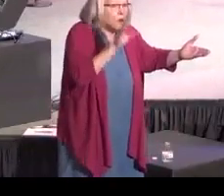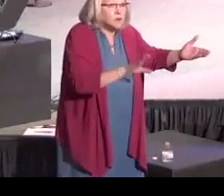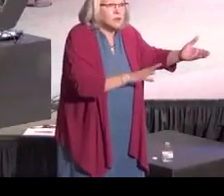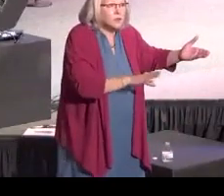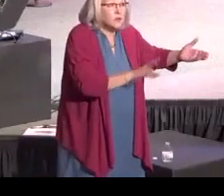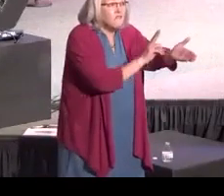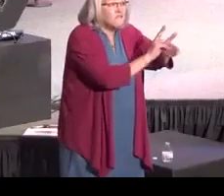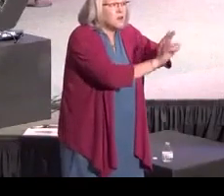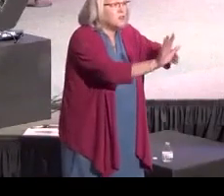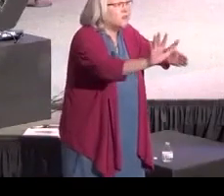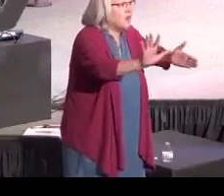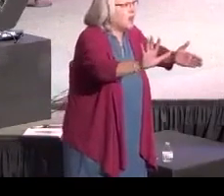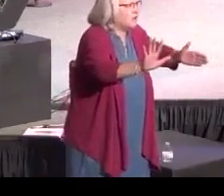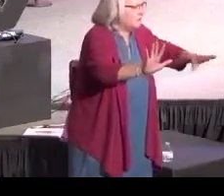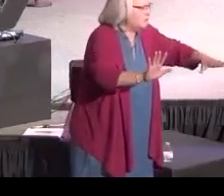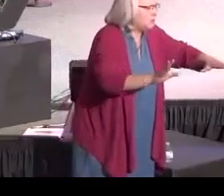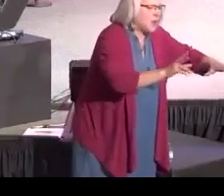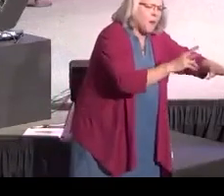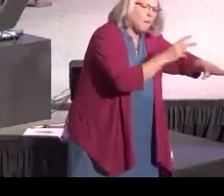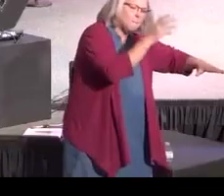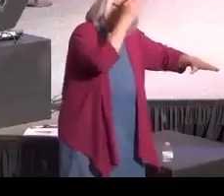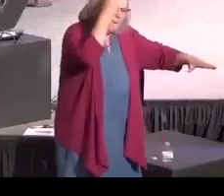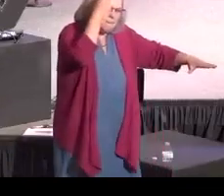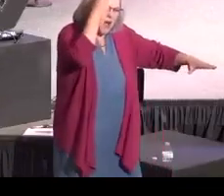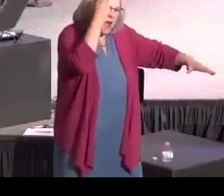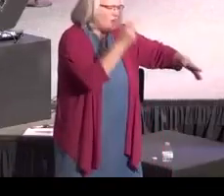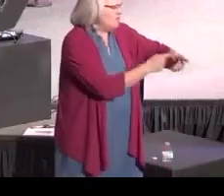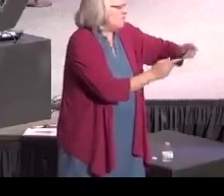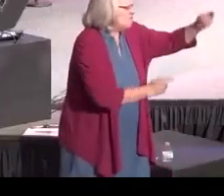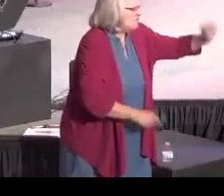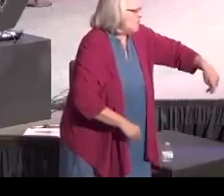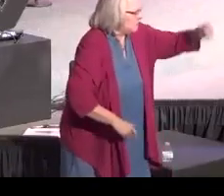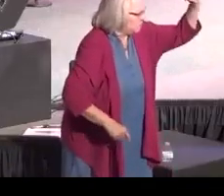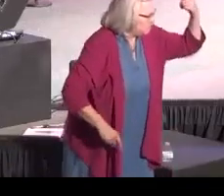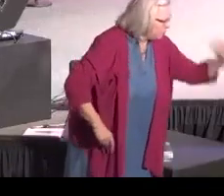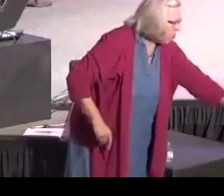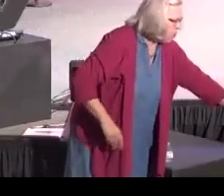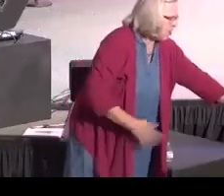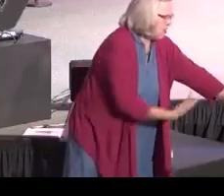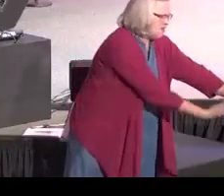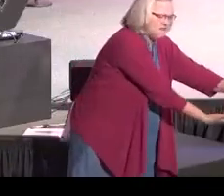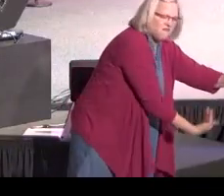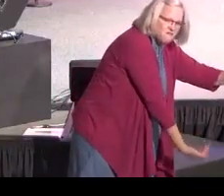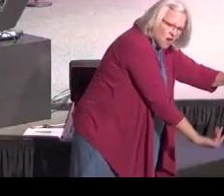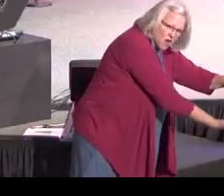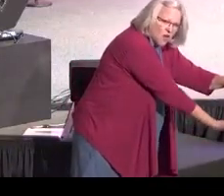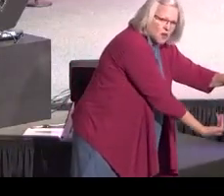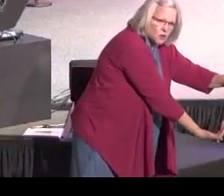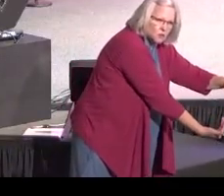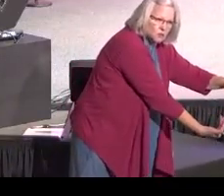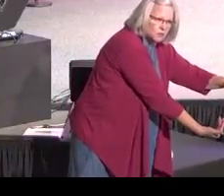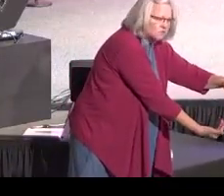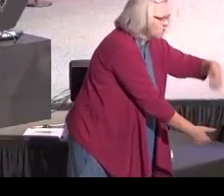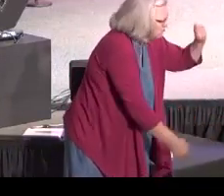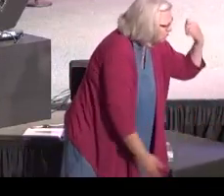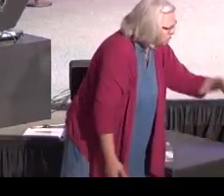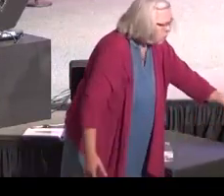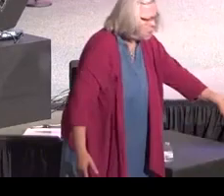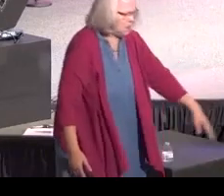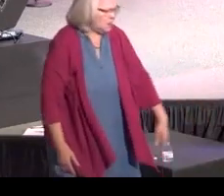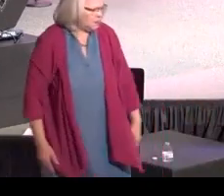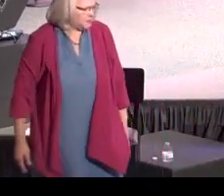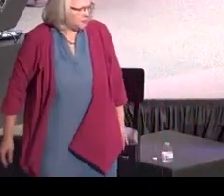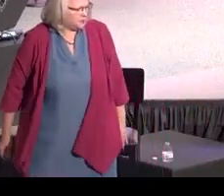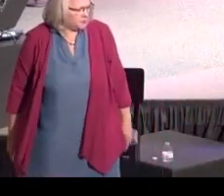Verse 5, but Paul shook the snake off. He shook it off into